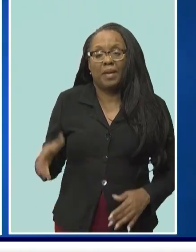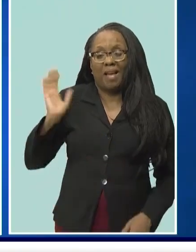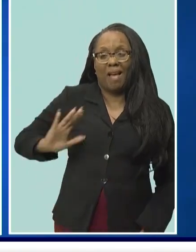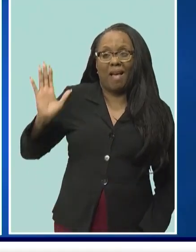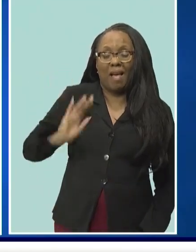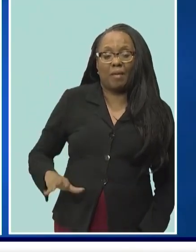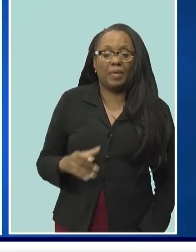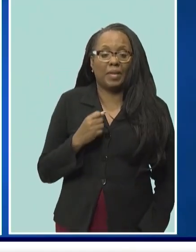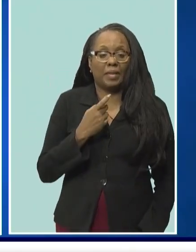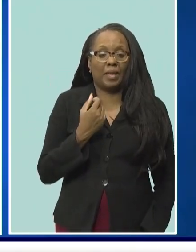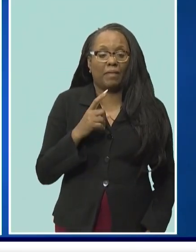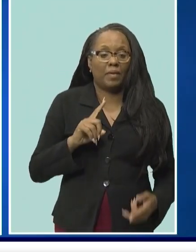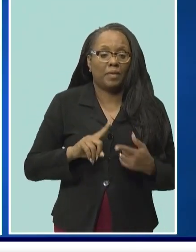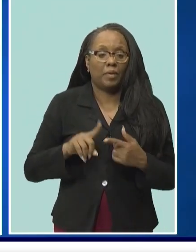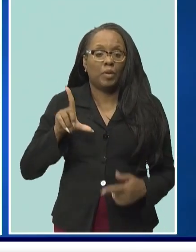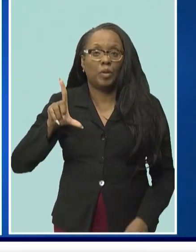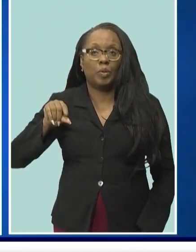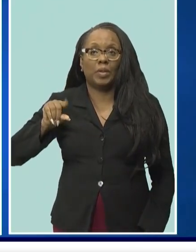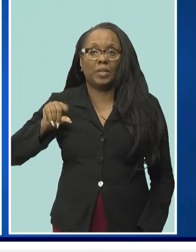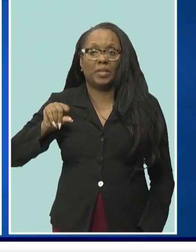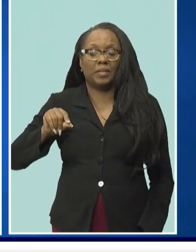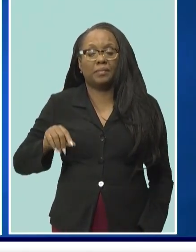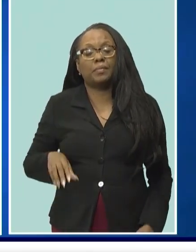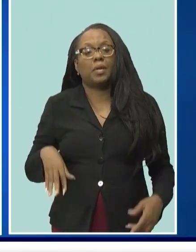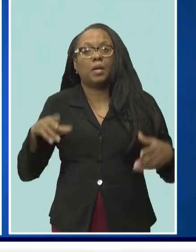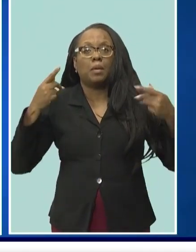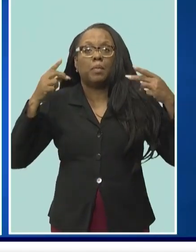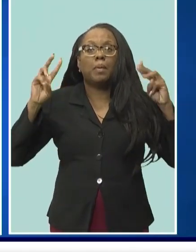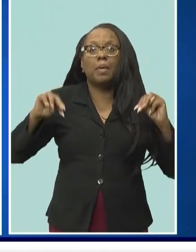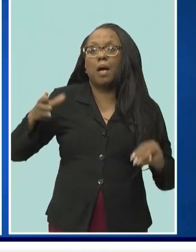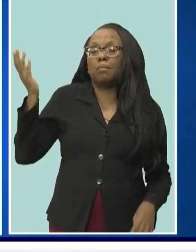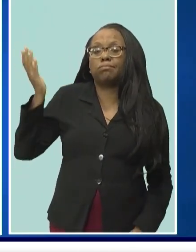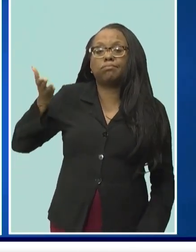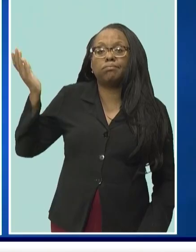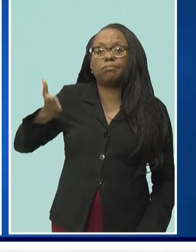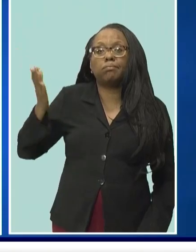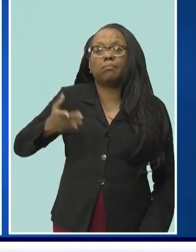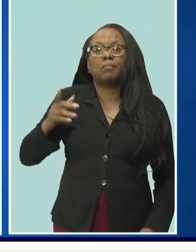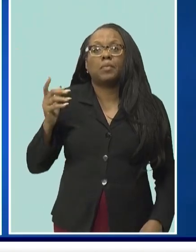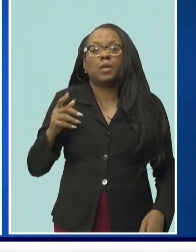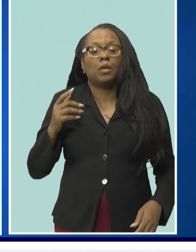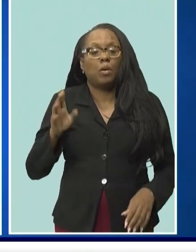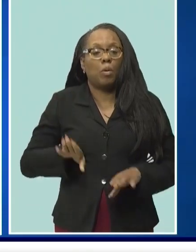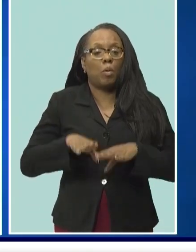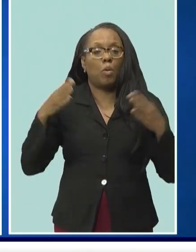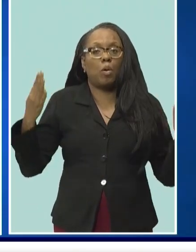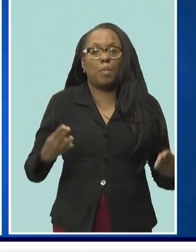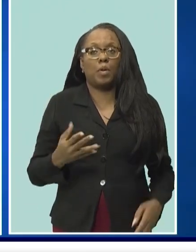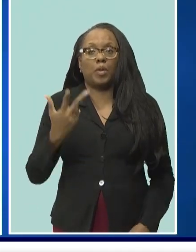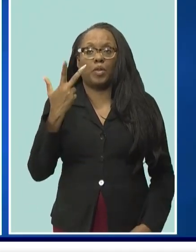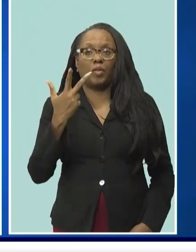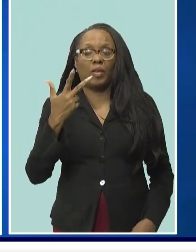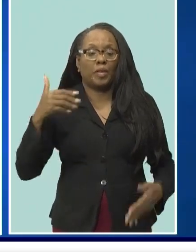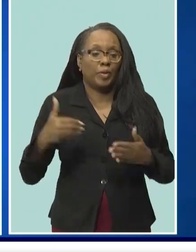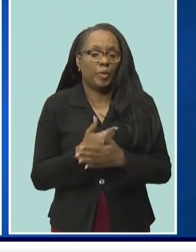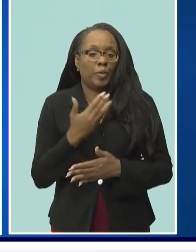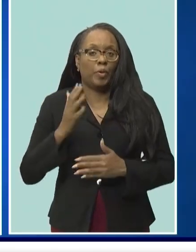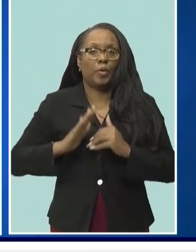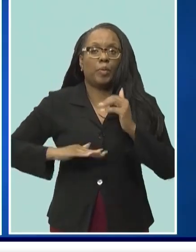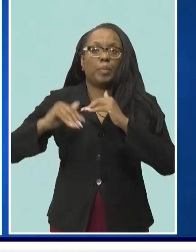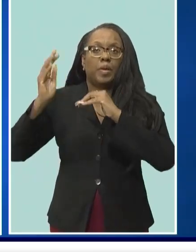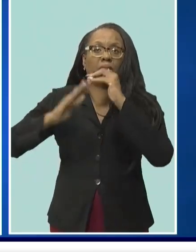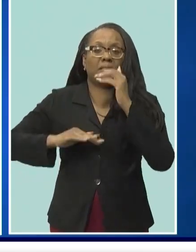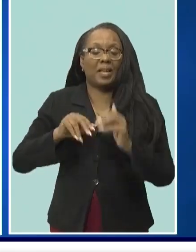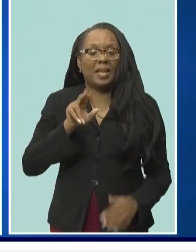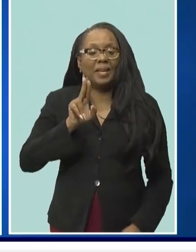20. The Prime Minister's comments came at the official opening of 3 new buildings at the Nightingale's Children's Home located in